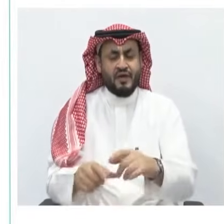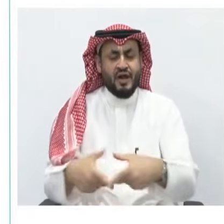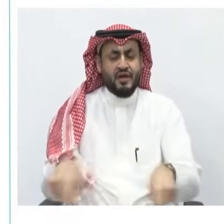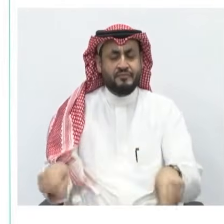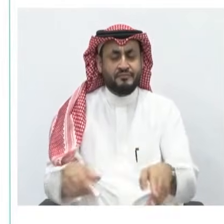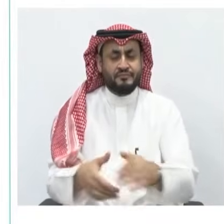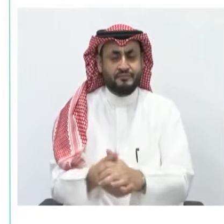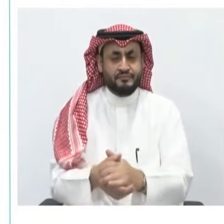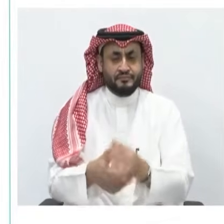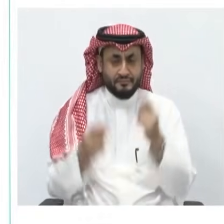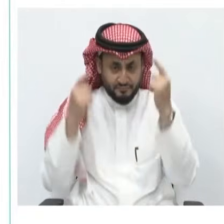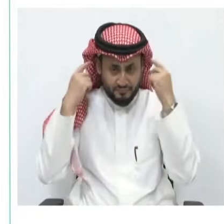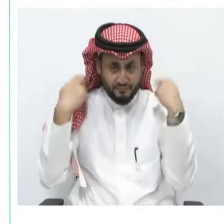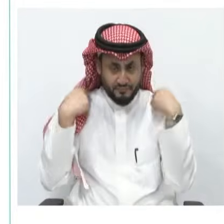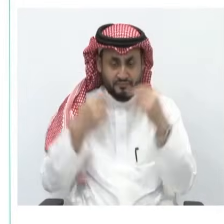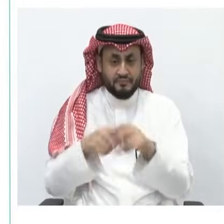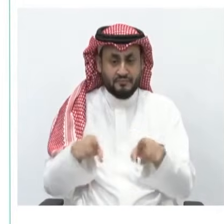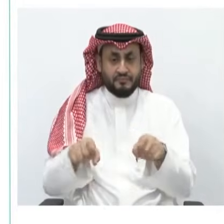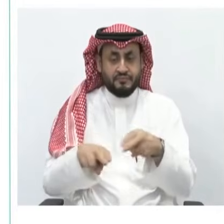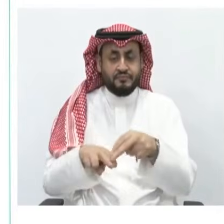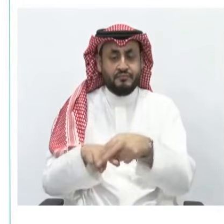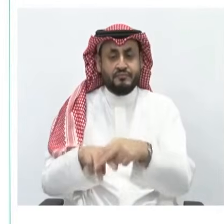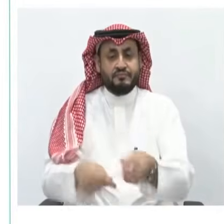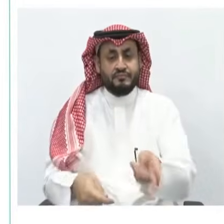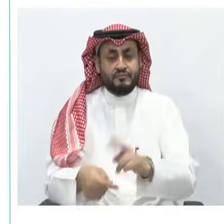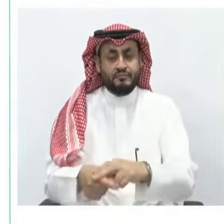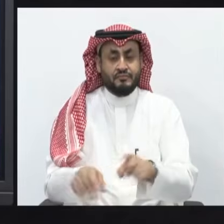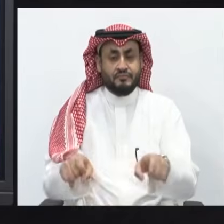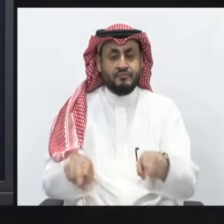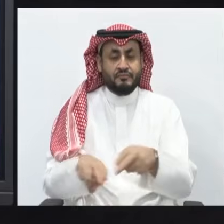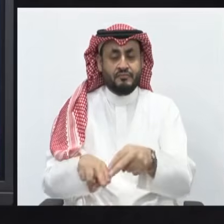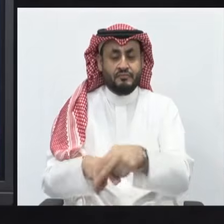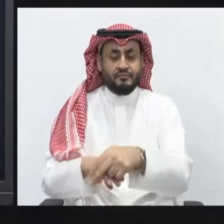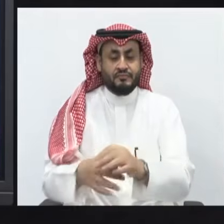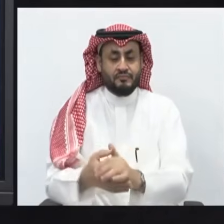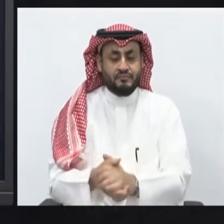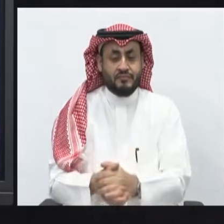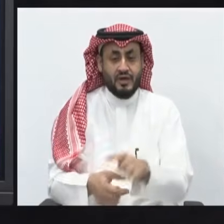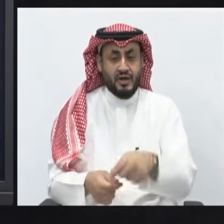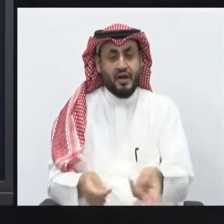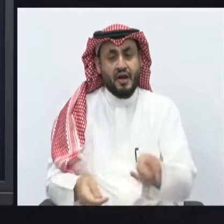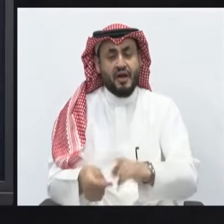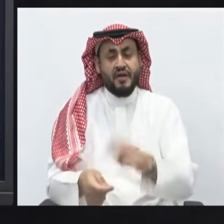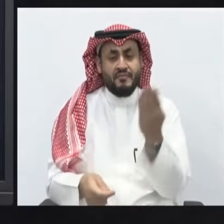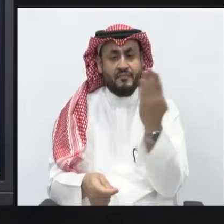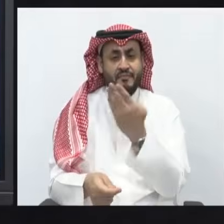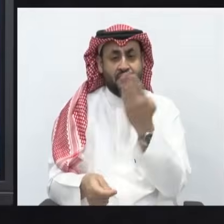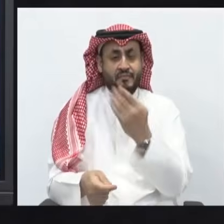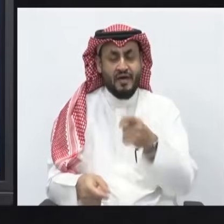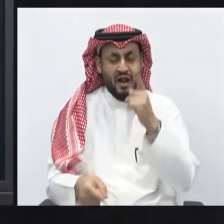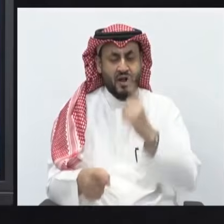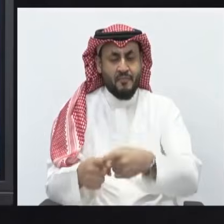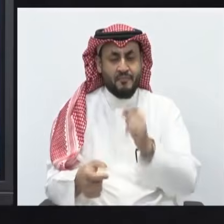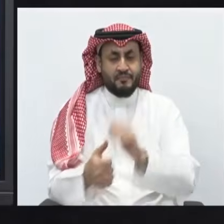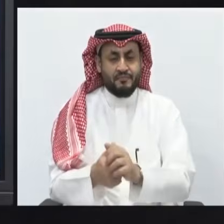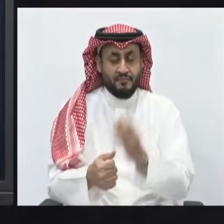head, shoulders, knees and toes, knees and toes. Okay, now we will reread it again, but